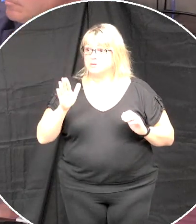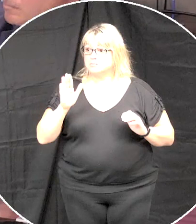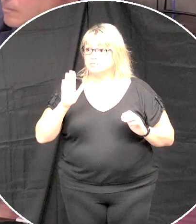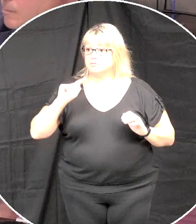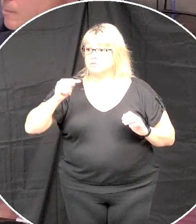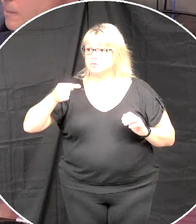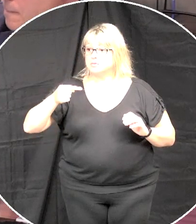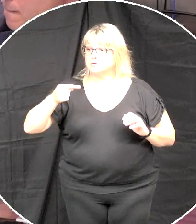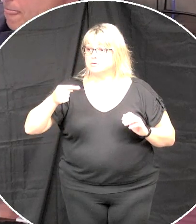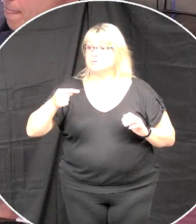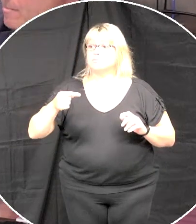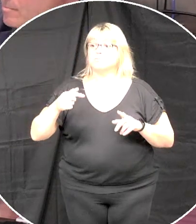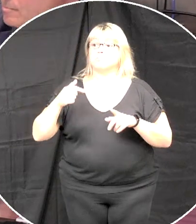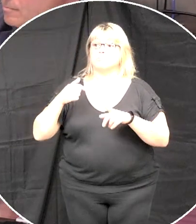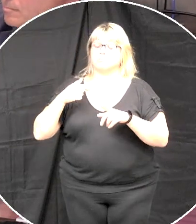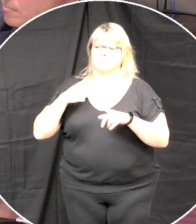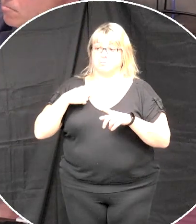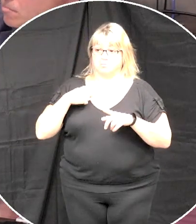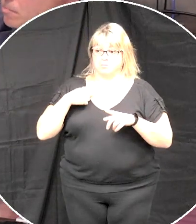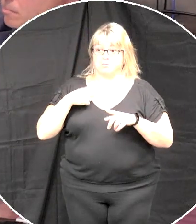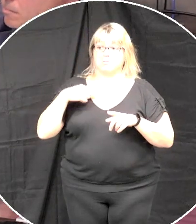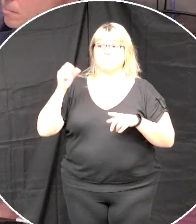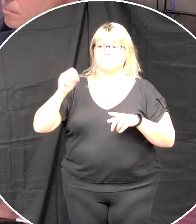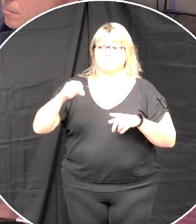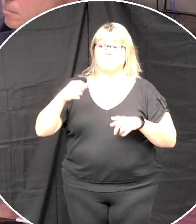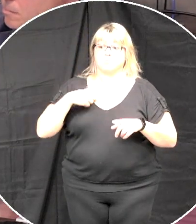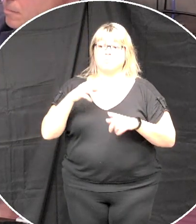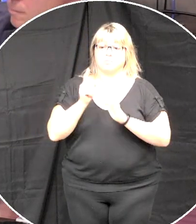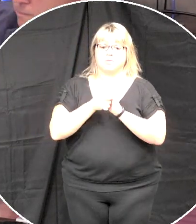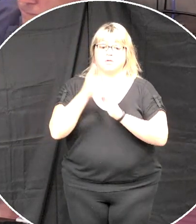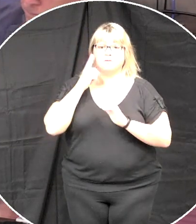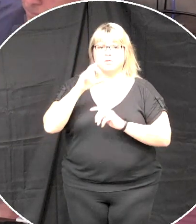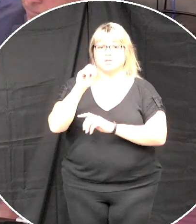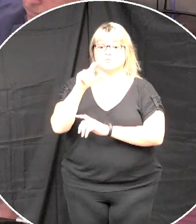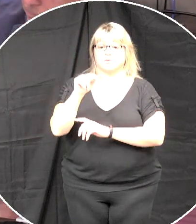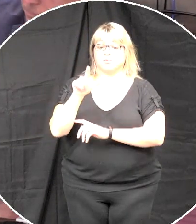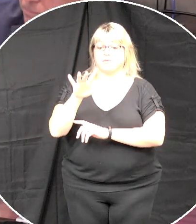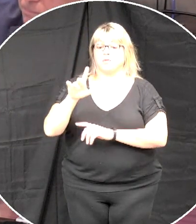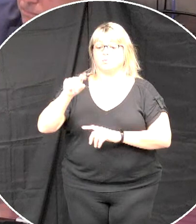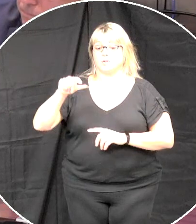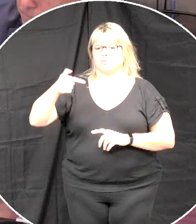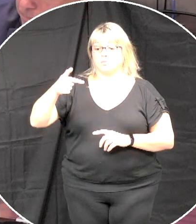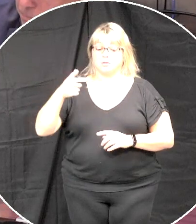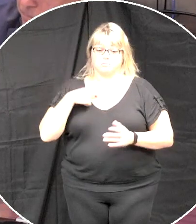Trustee Mahoney moves as to form of the minutes for September 25th, 2021.